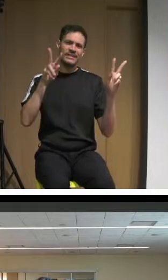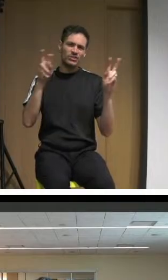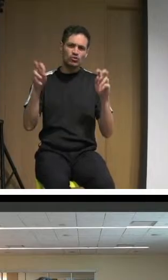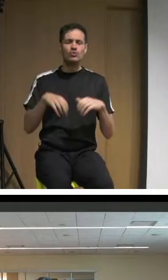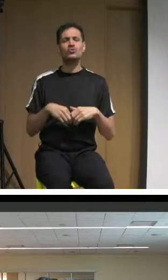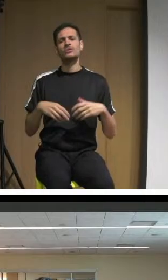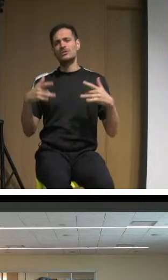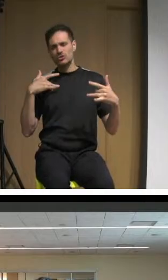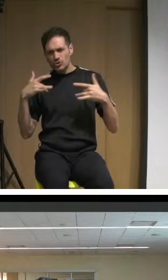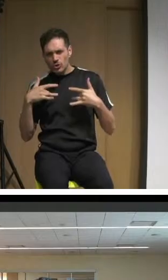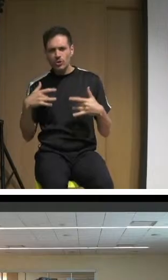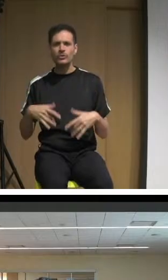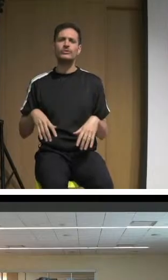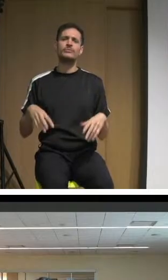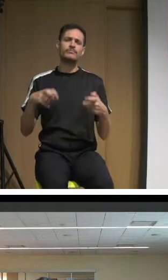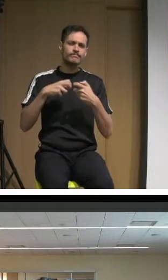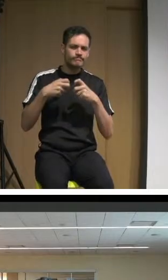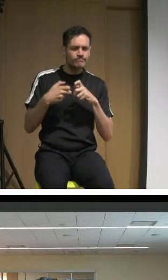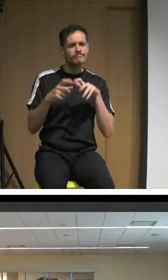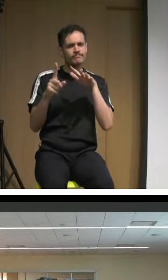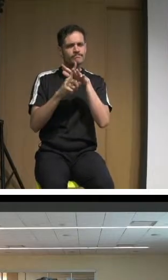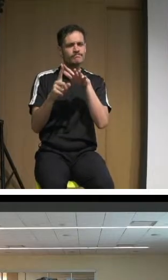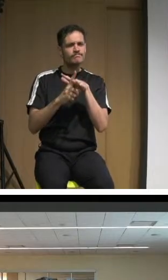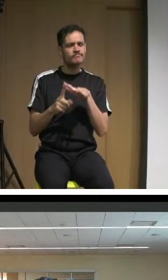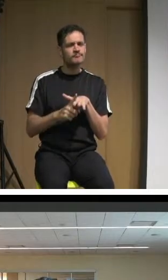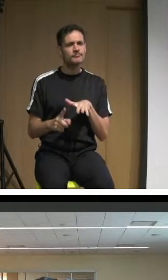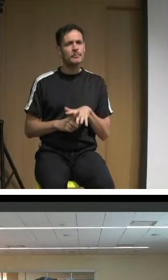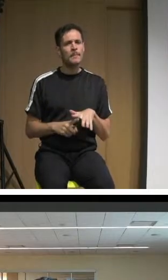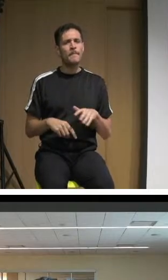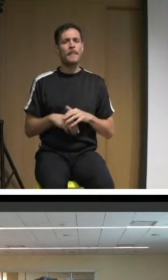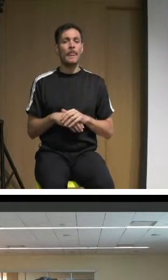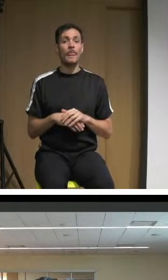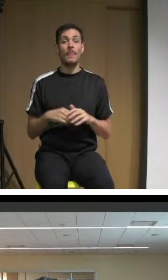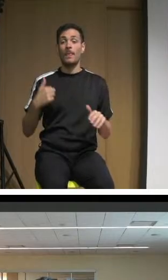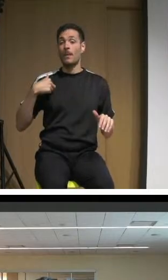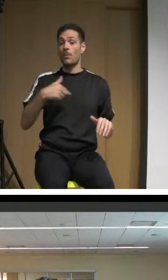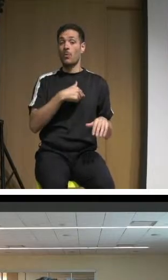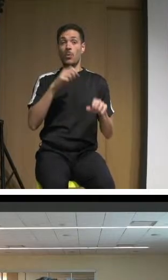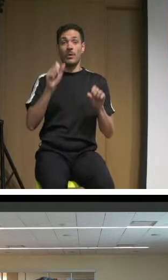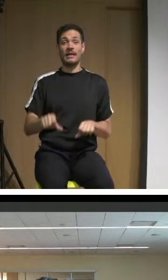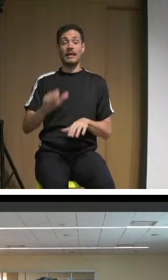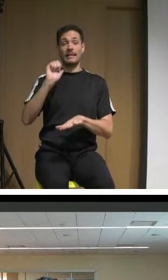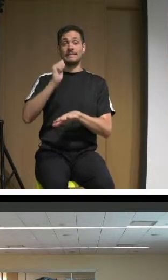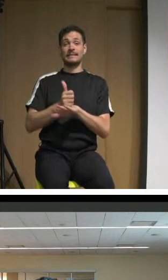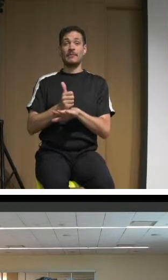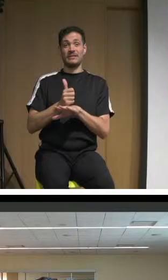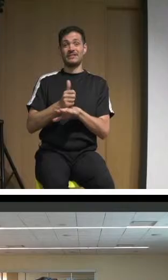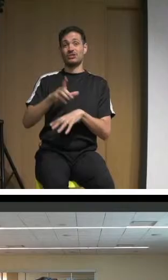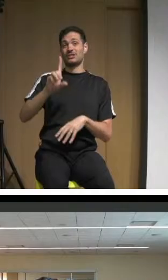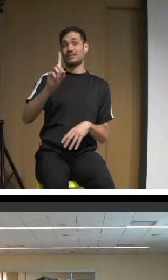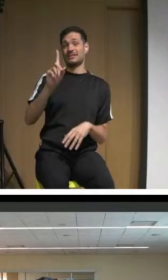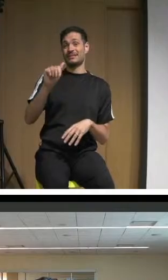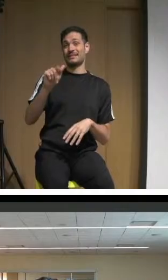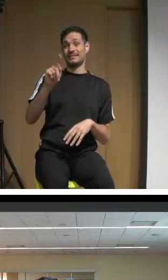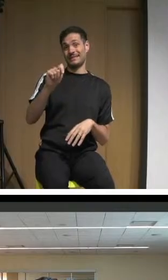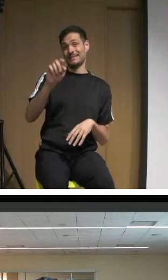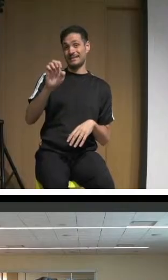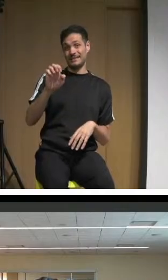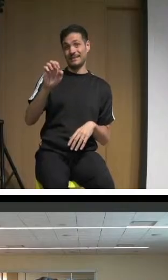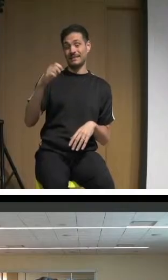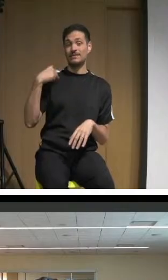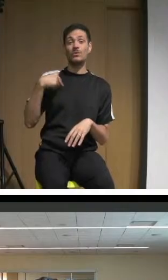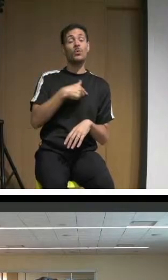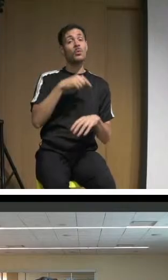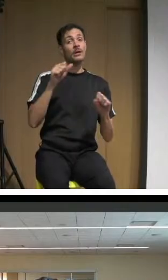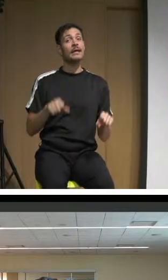and concerns, and then us establish a date that we could come